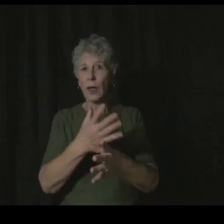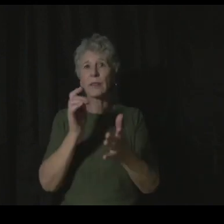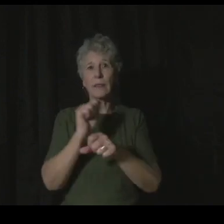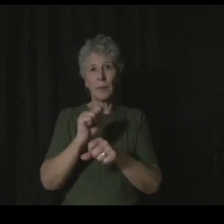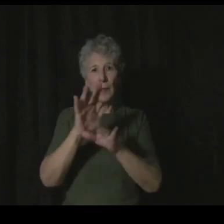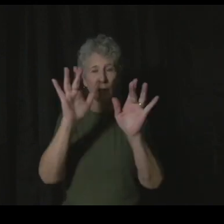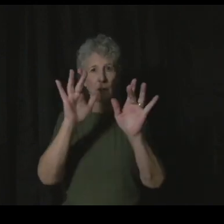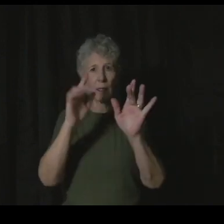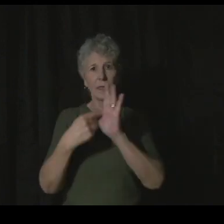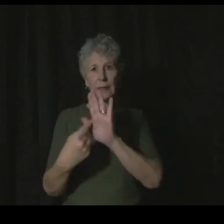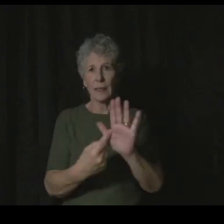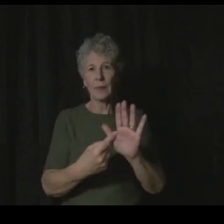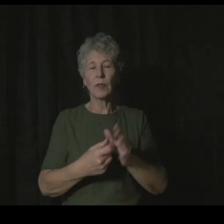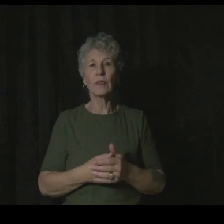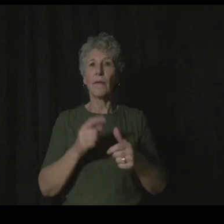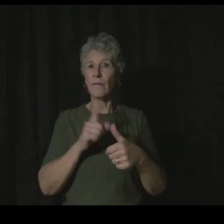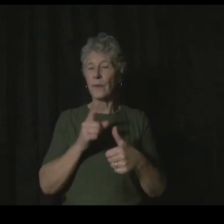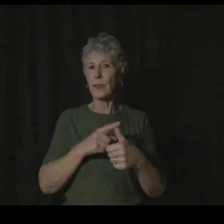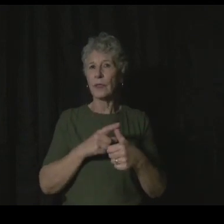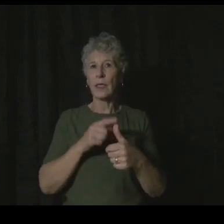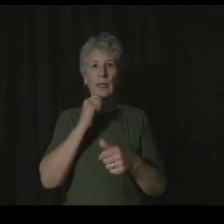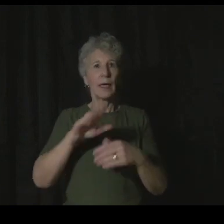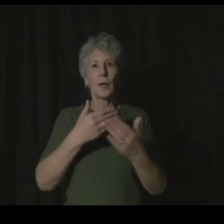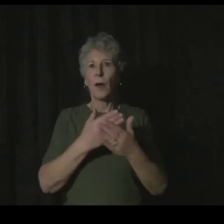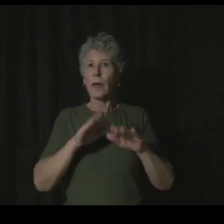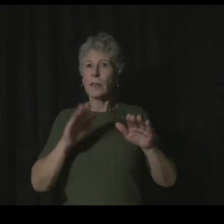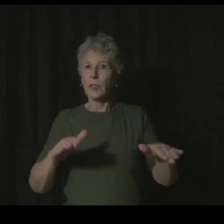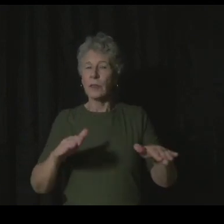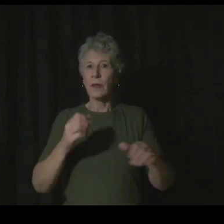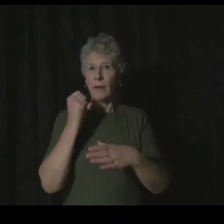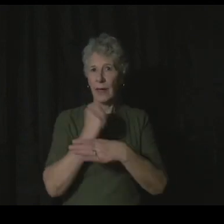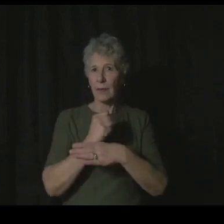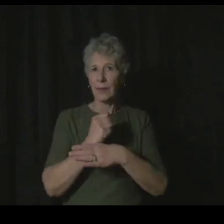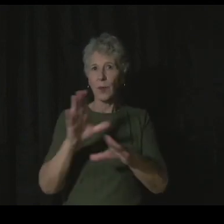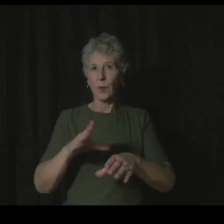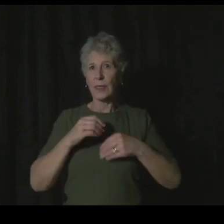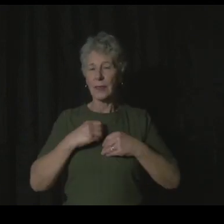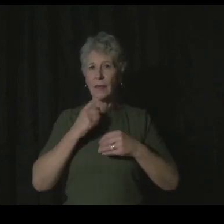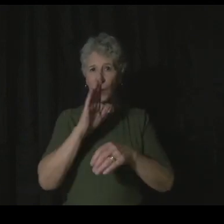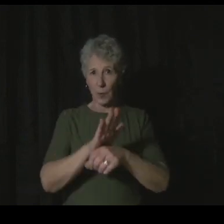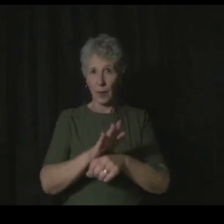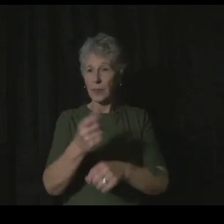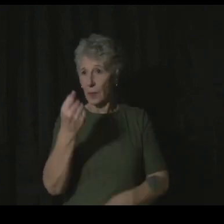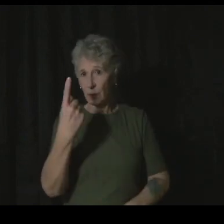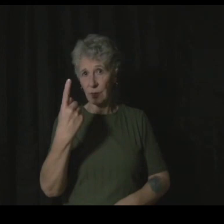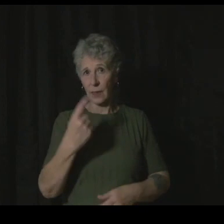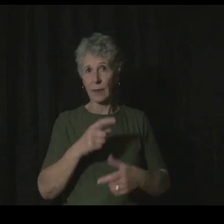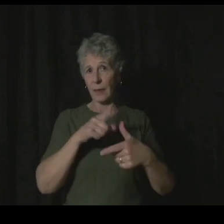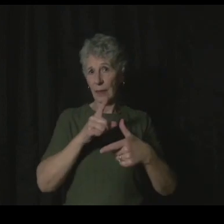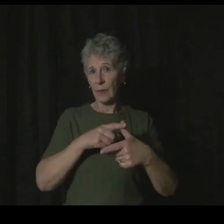Isaac demonstrates, first of all, that not all children of Abraham received the promise. Got that? That's the first